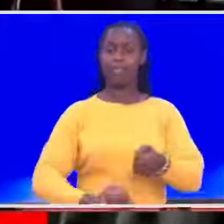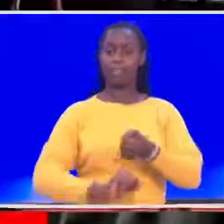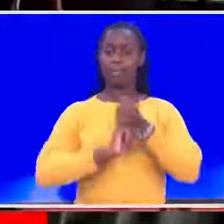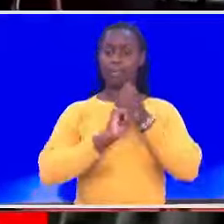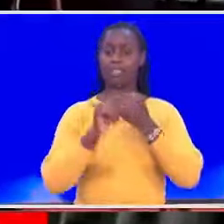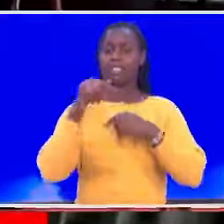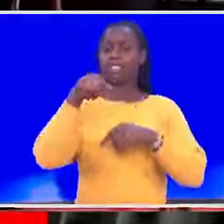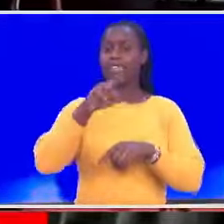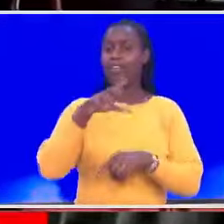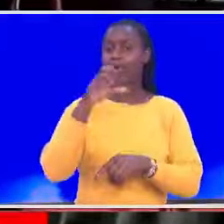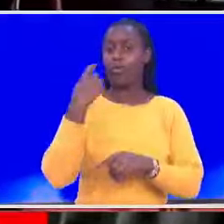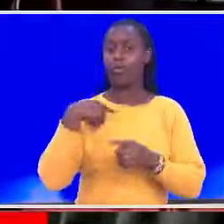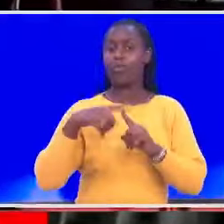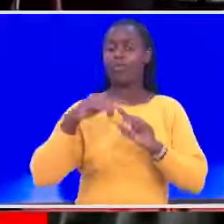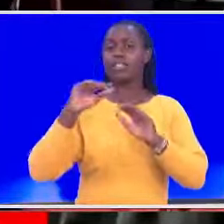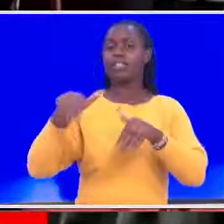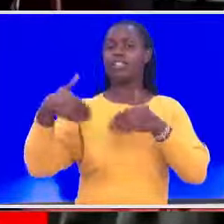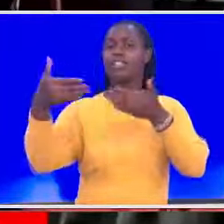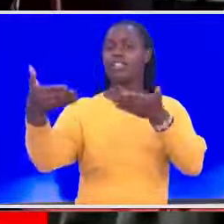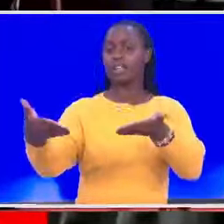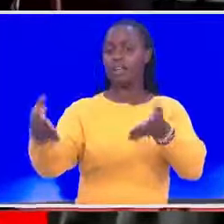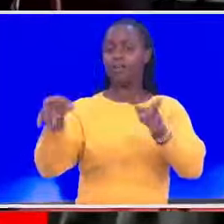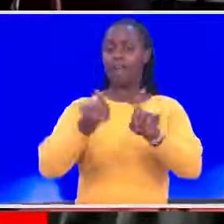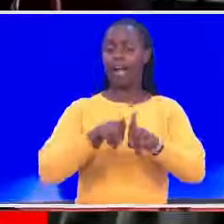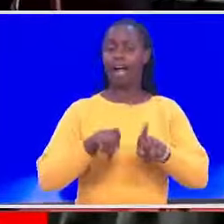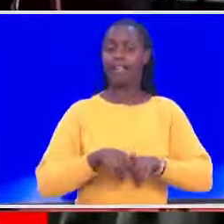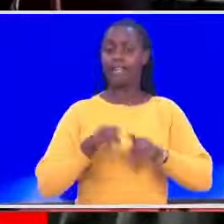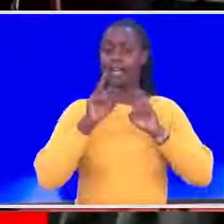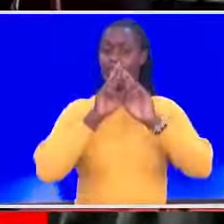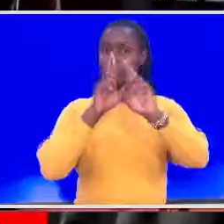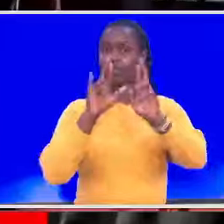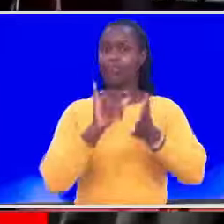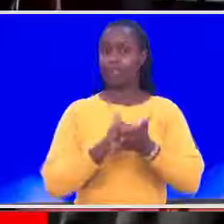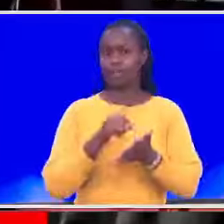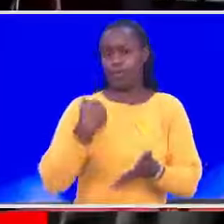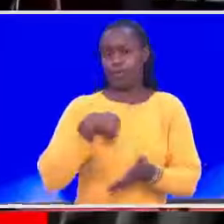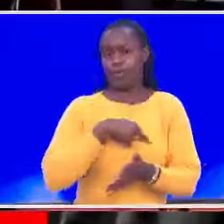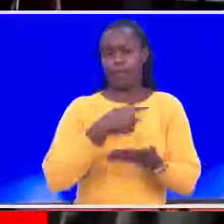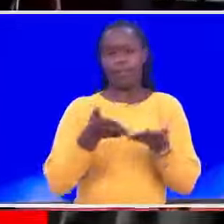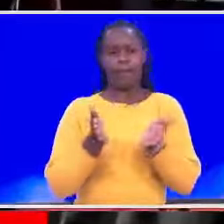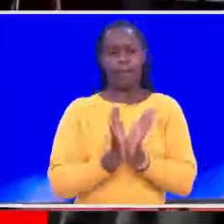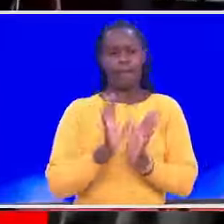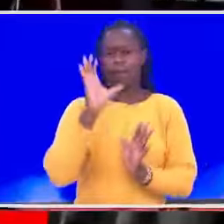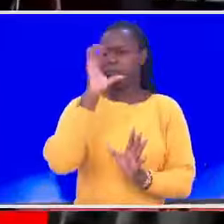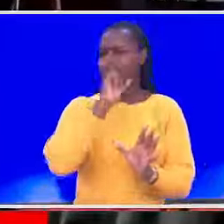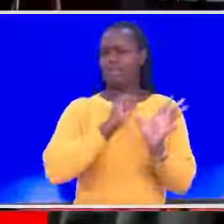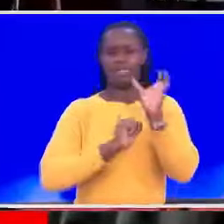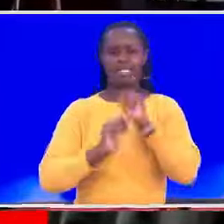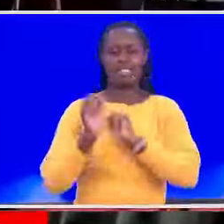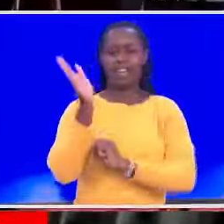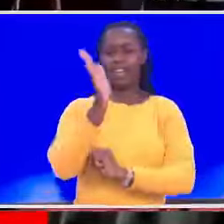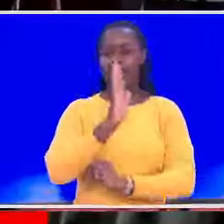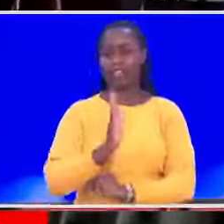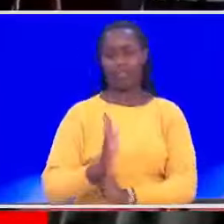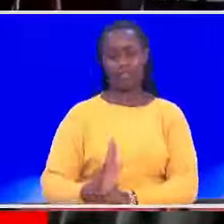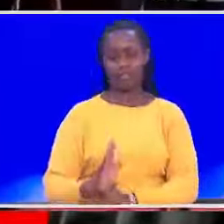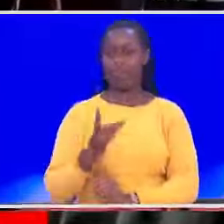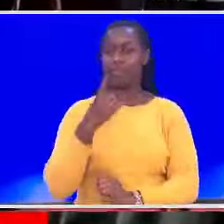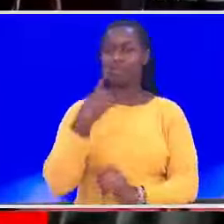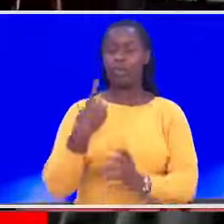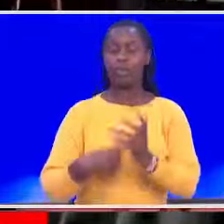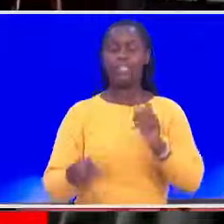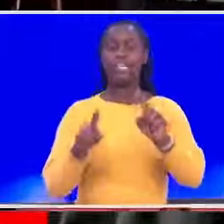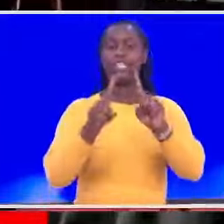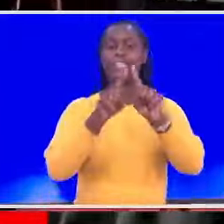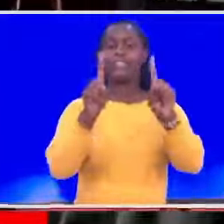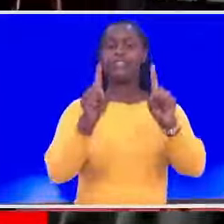as a result of that, as a family, we have never lacked. I am to just try. Test your faith. Test your faith. Start.